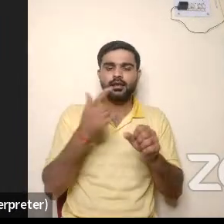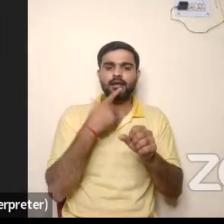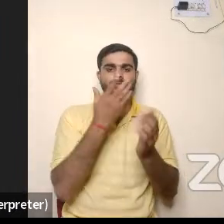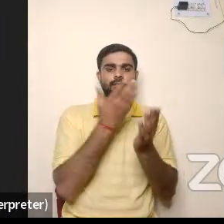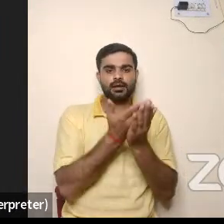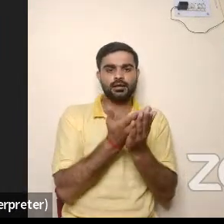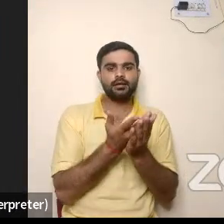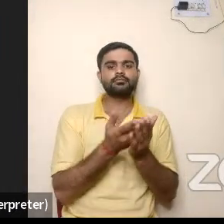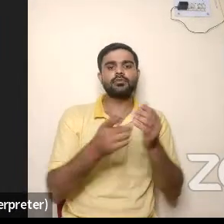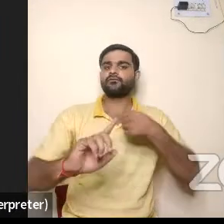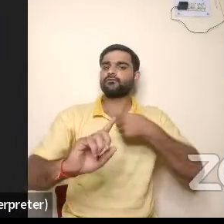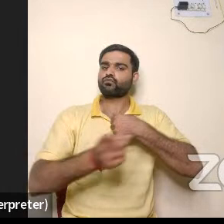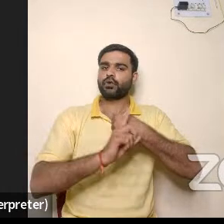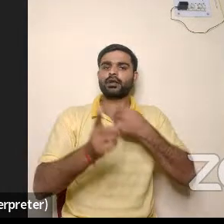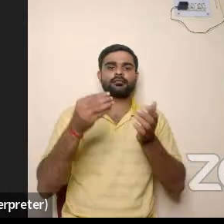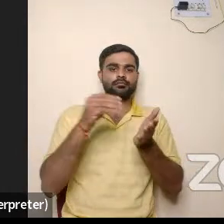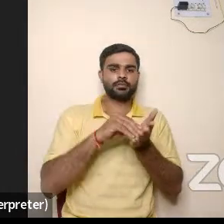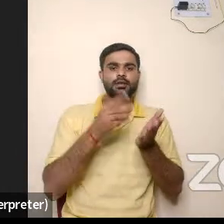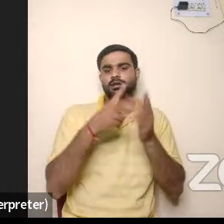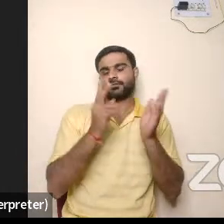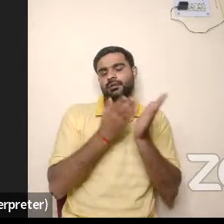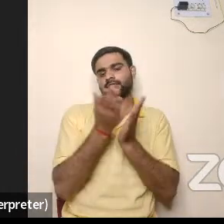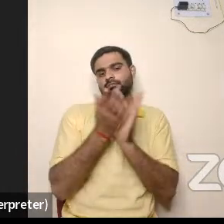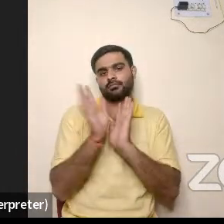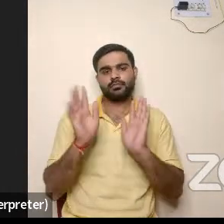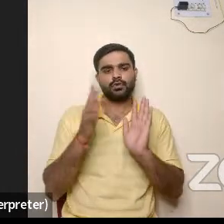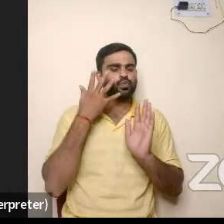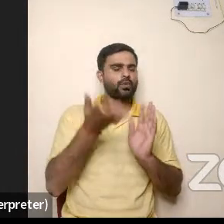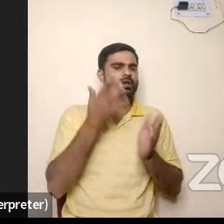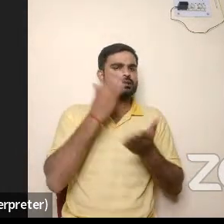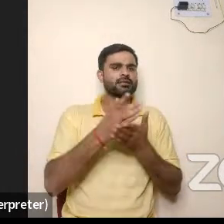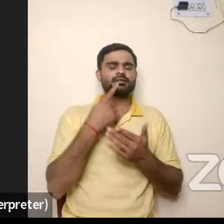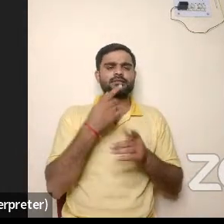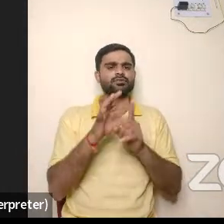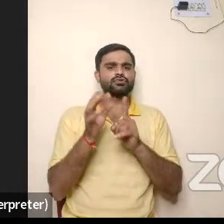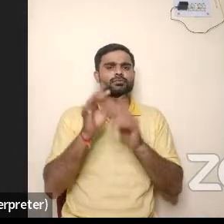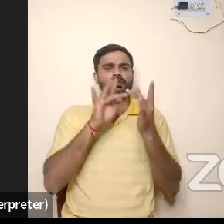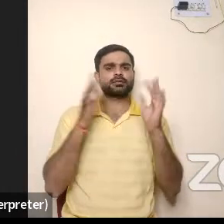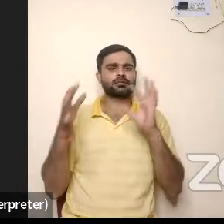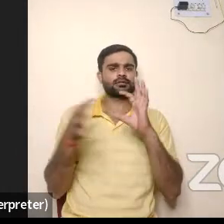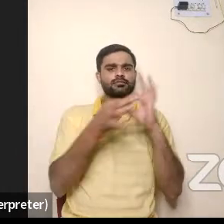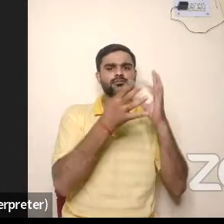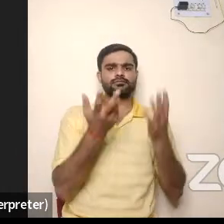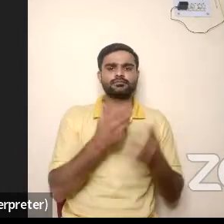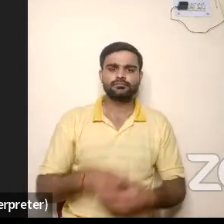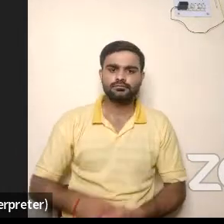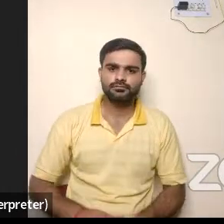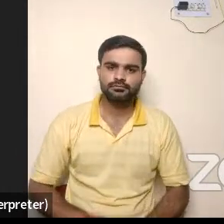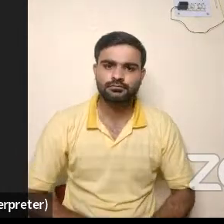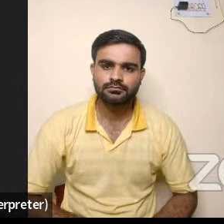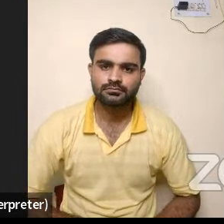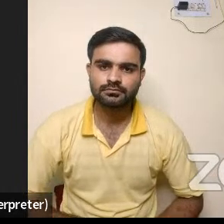can be fined for it, different matter. But why should things even have to reach there?